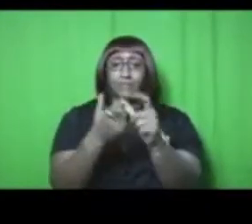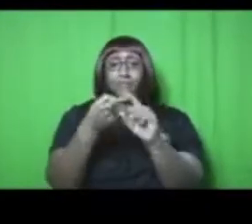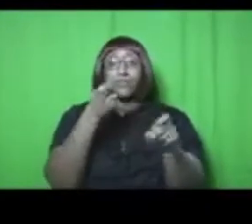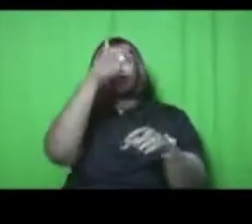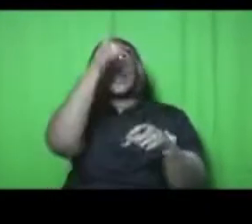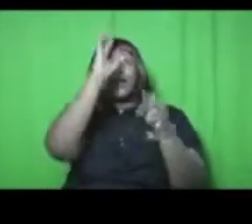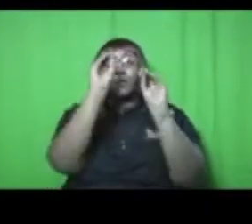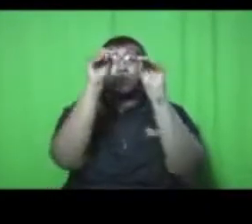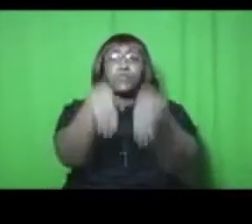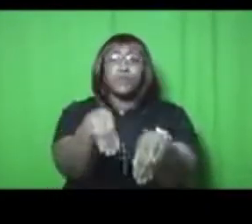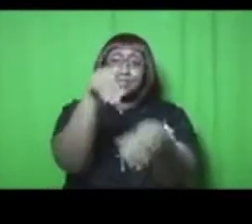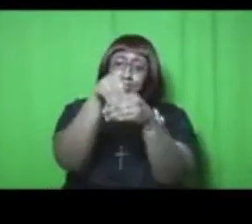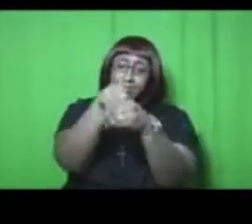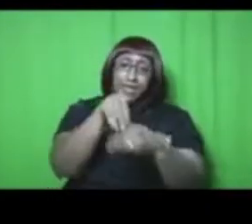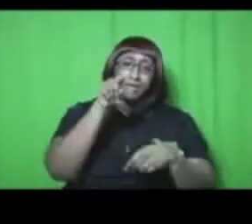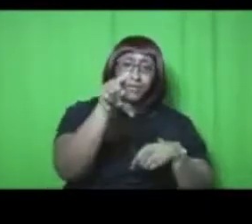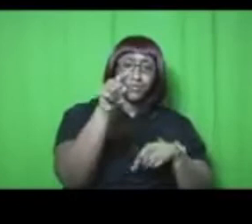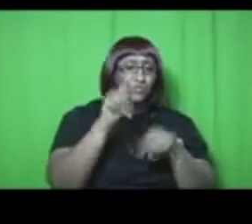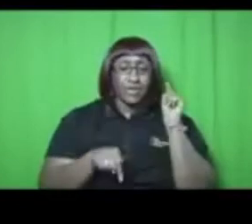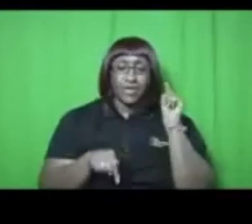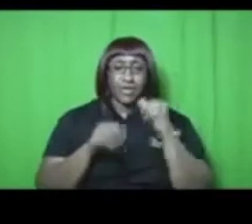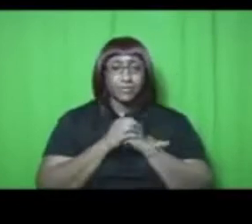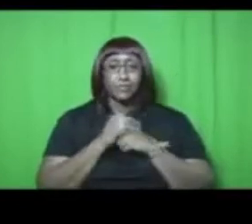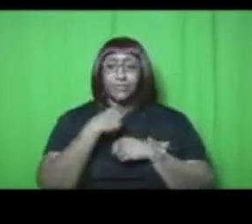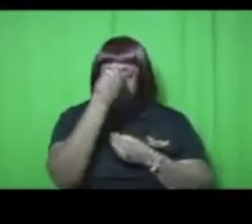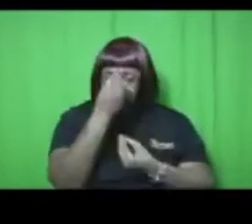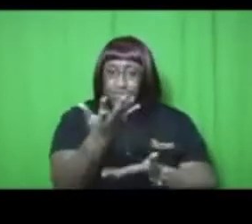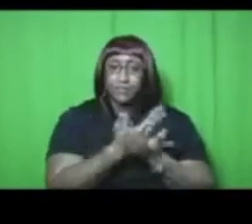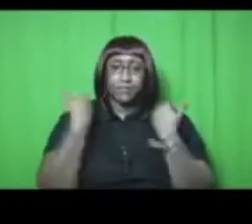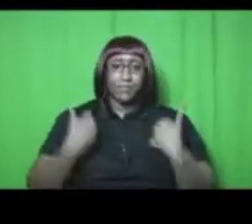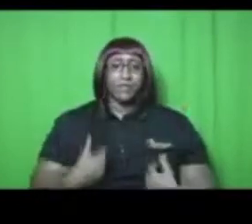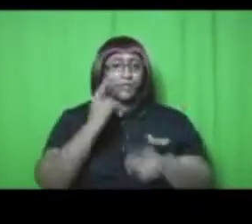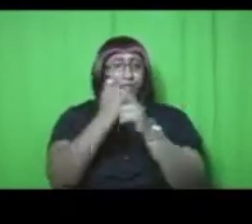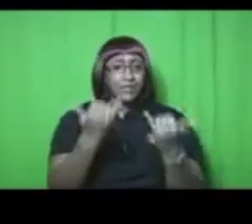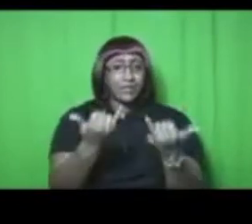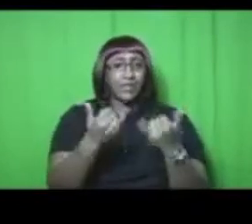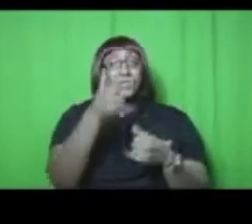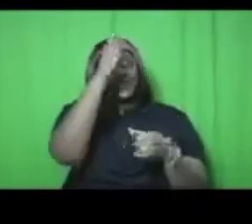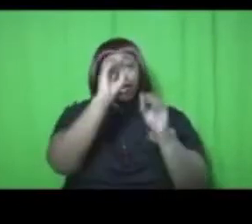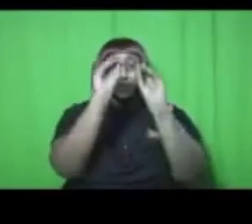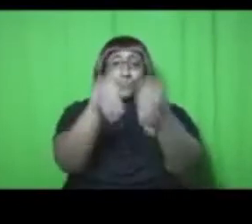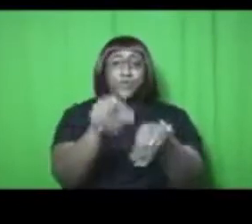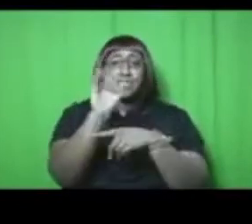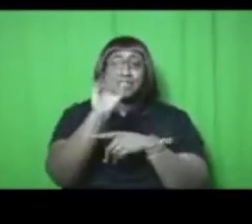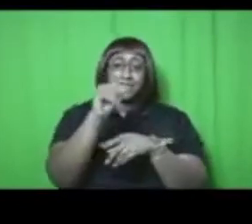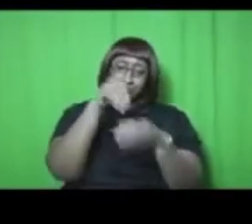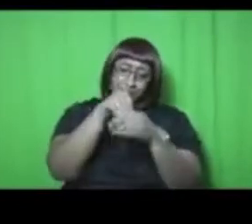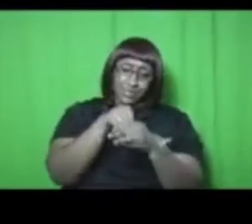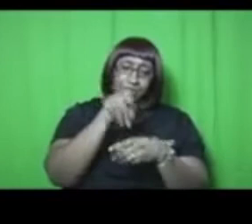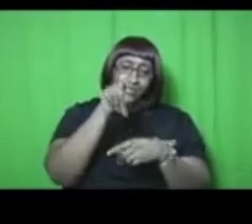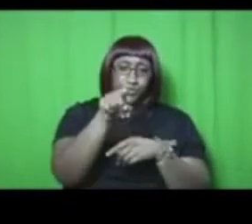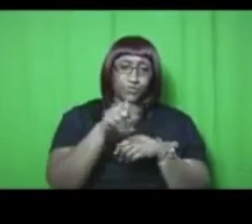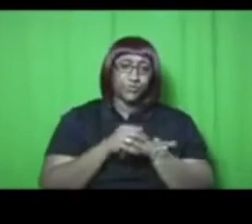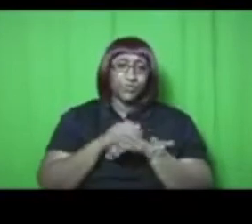put inside of you. And I want to tell somebody right now, God has put a gift of flame inside of